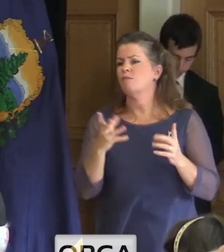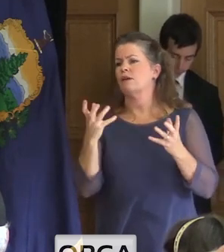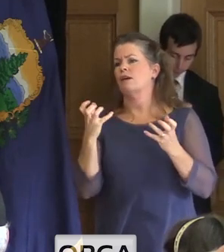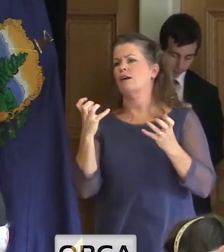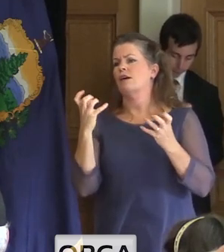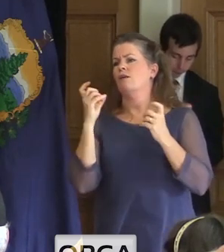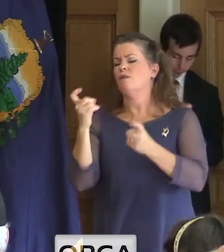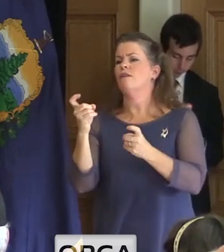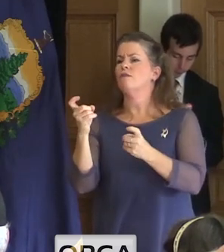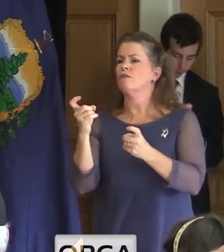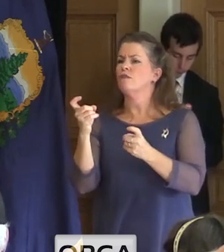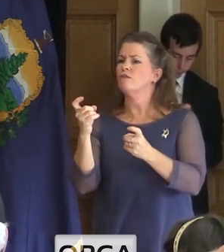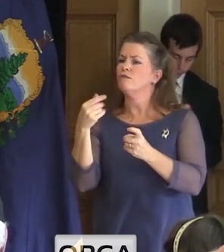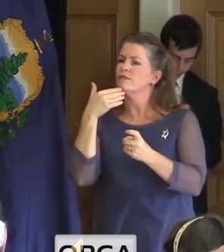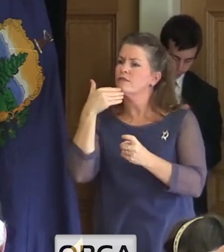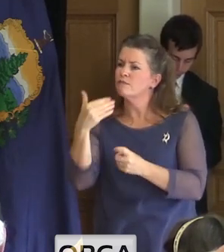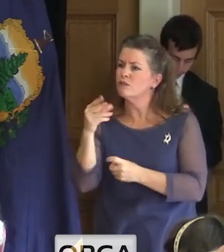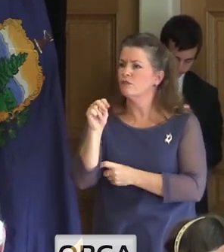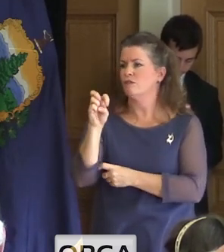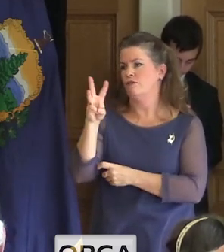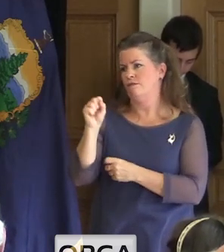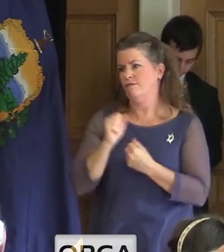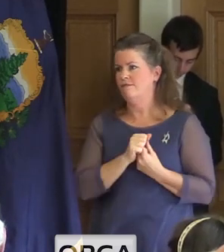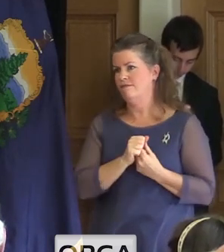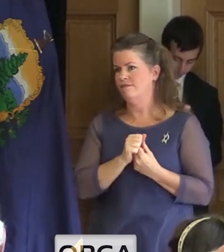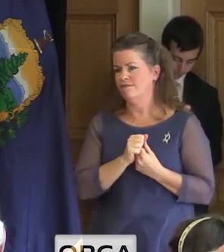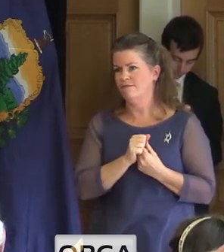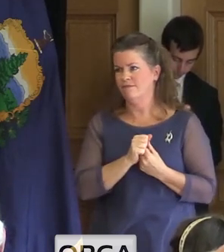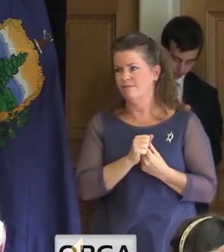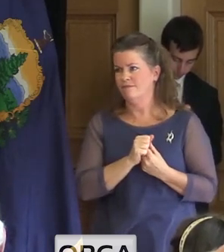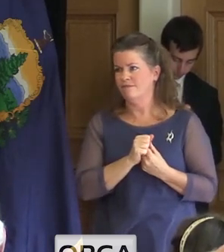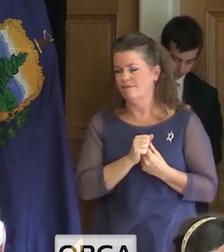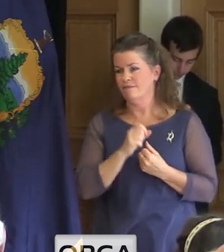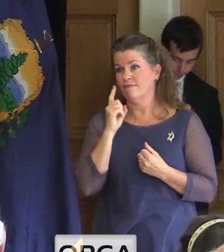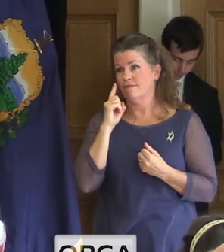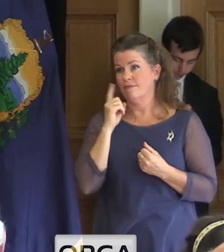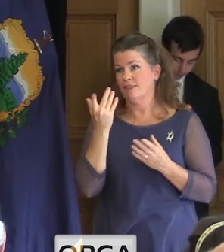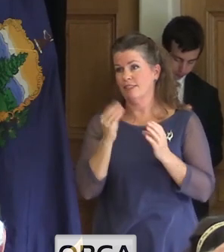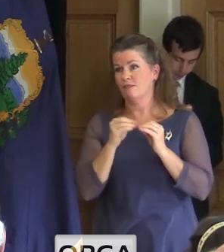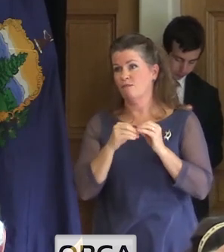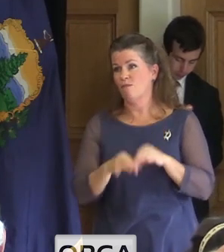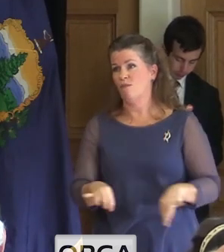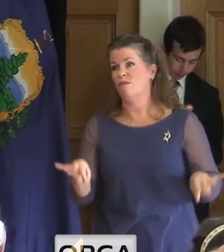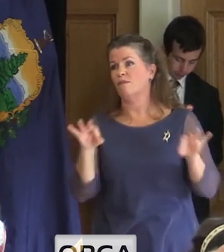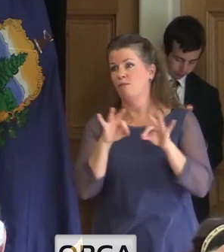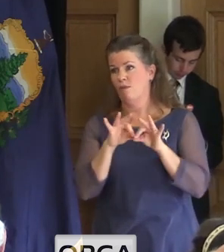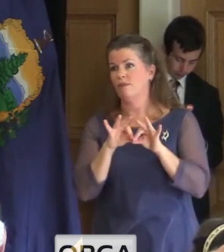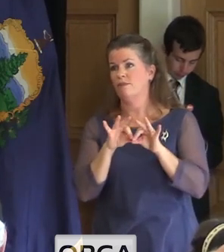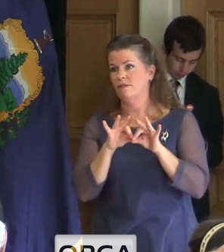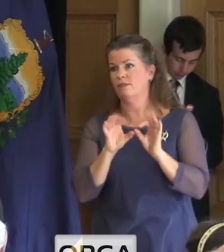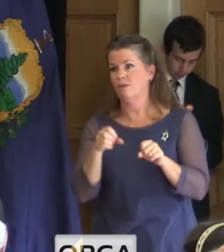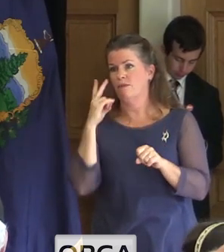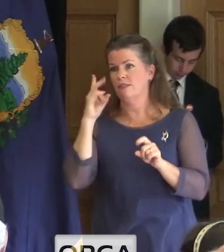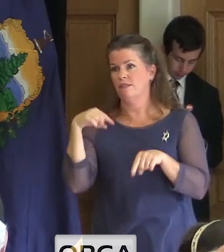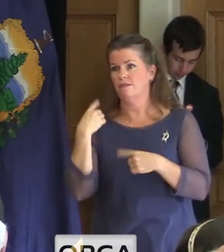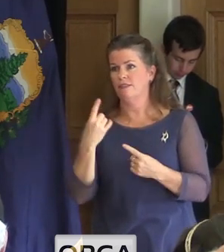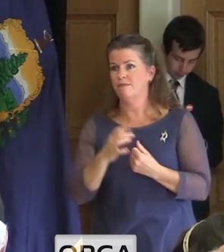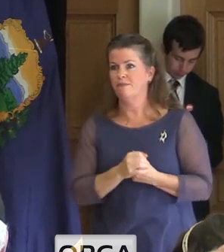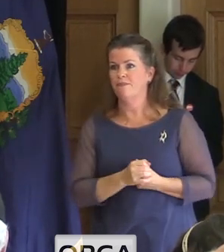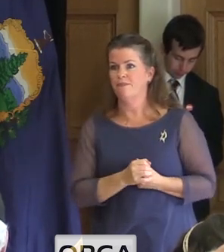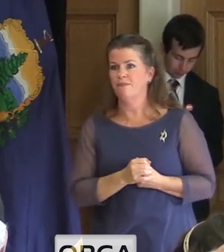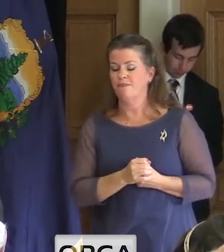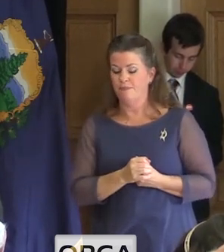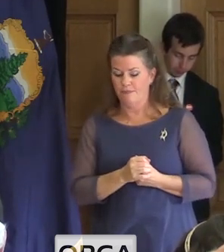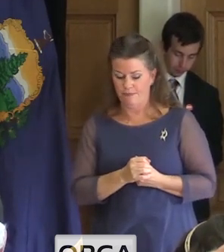some news, which is very good news, which I think actually is even more significant than what we're seeing today. And